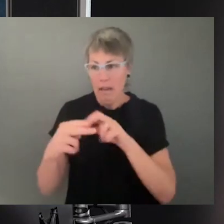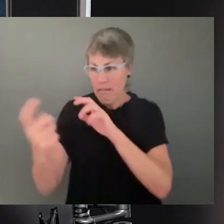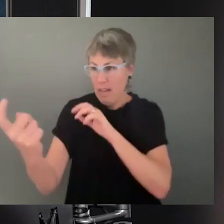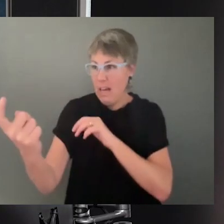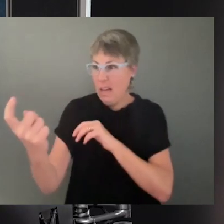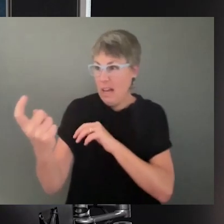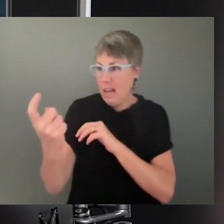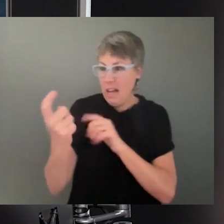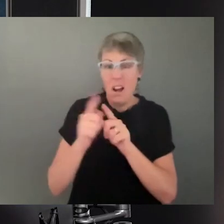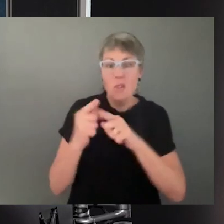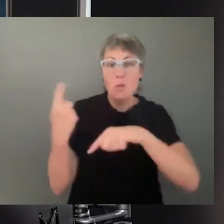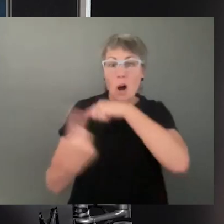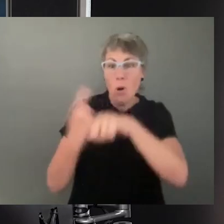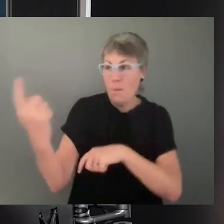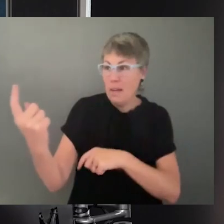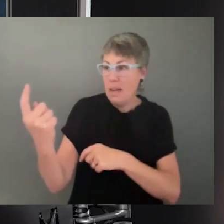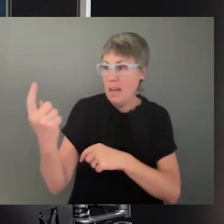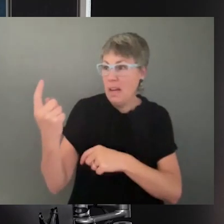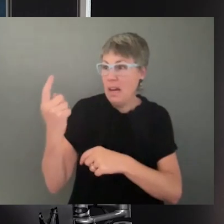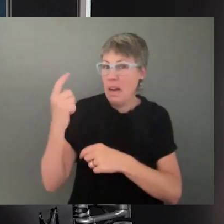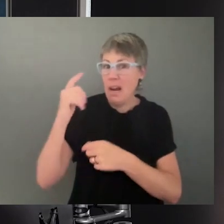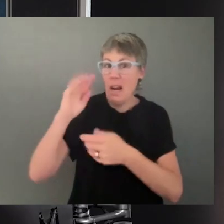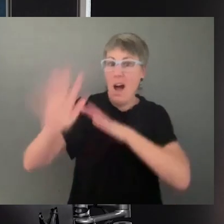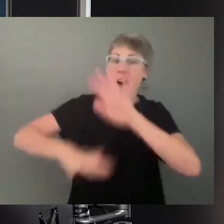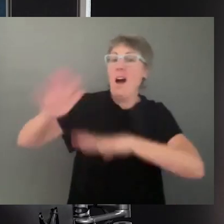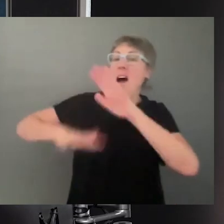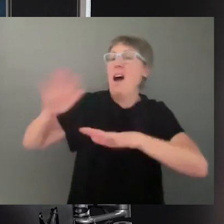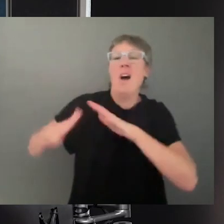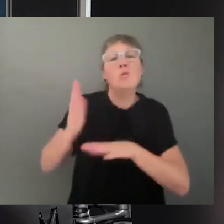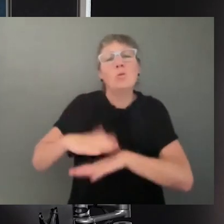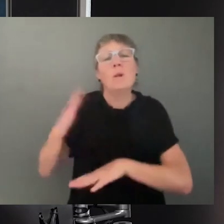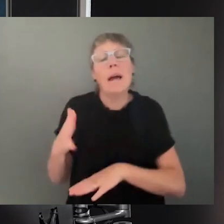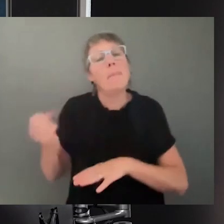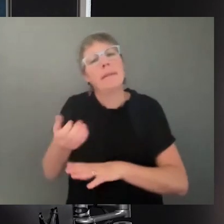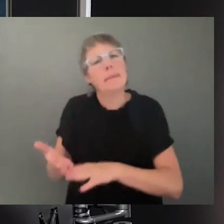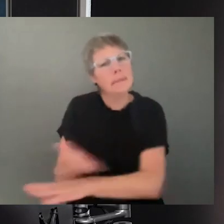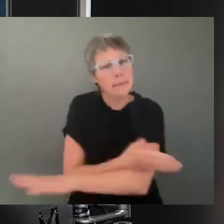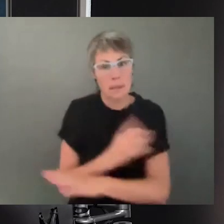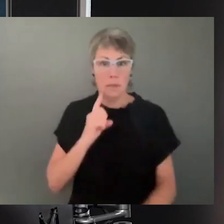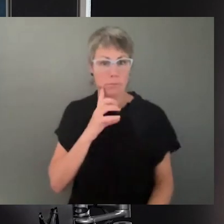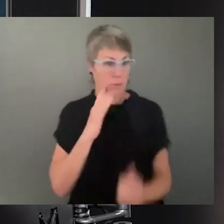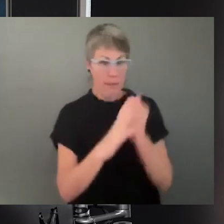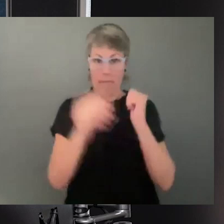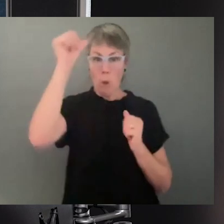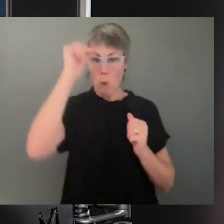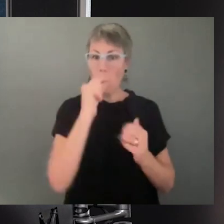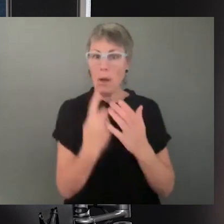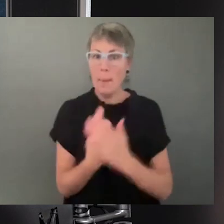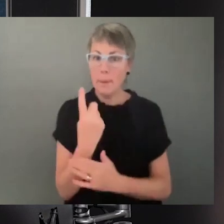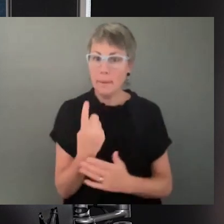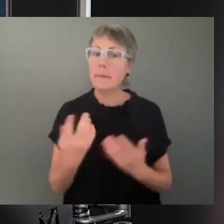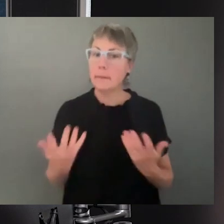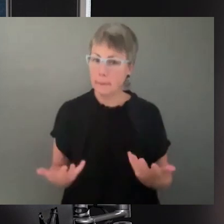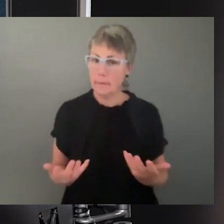emergency is really too late. At that point, you can't think straight about what you need. And if you have additional support needs, you actually have to negotiate quite a bit